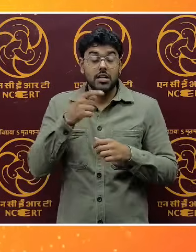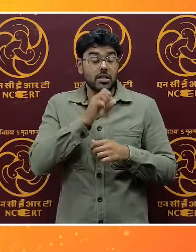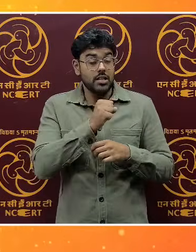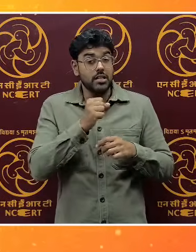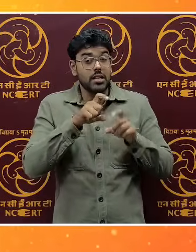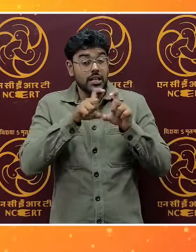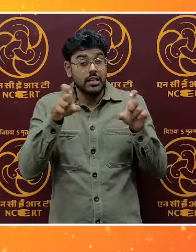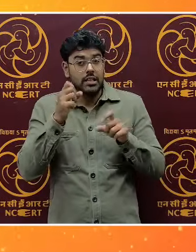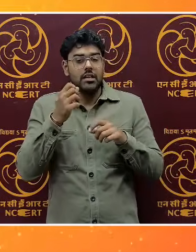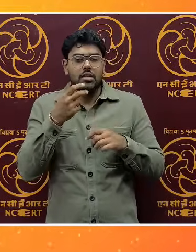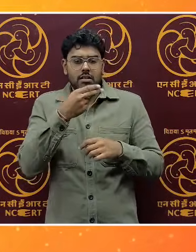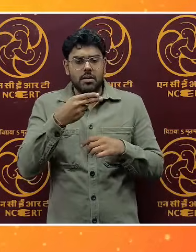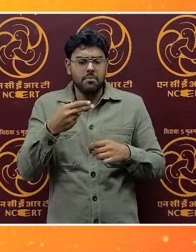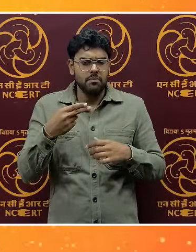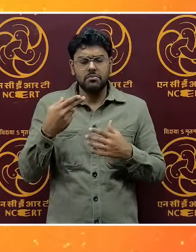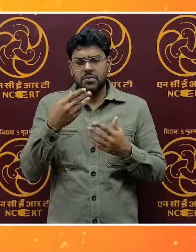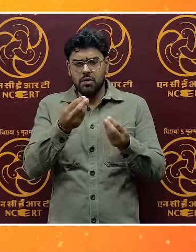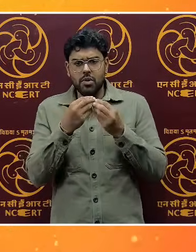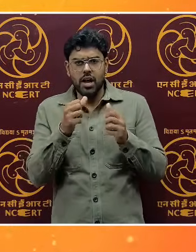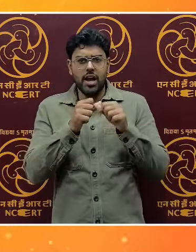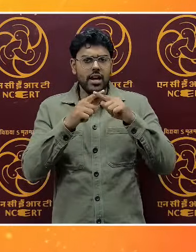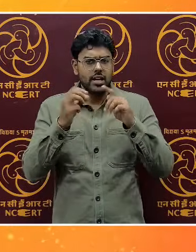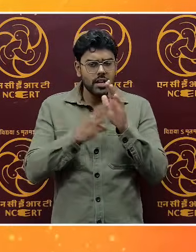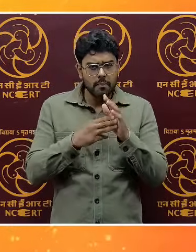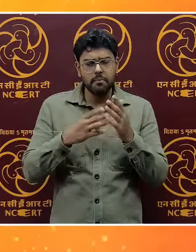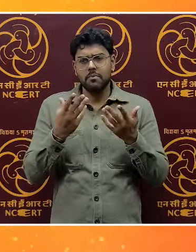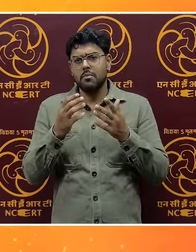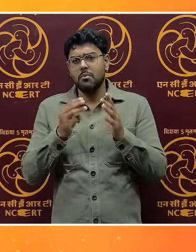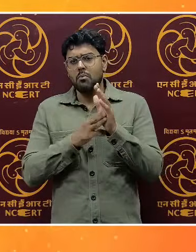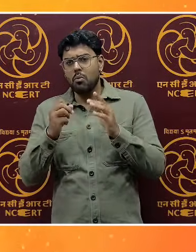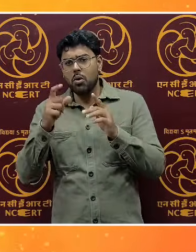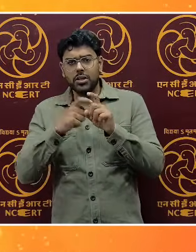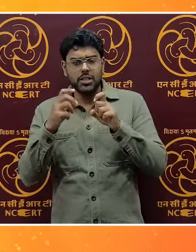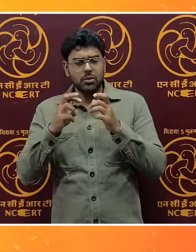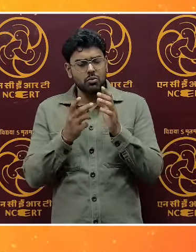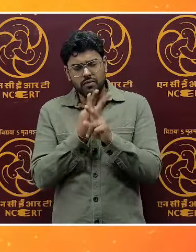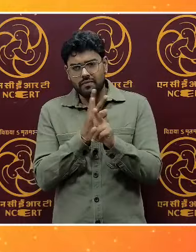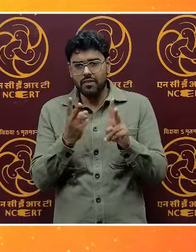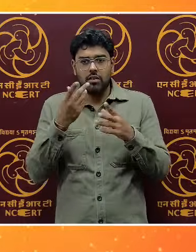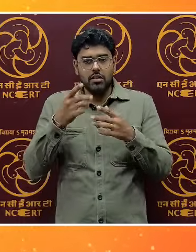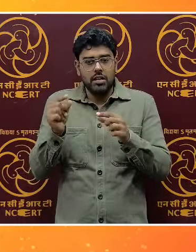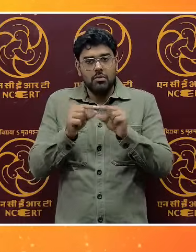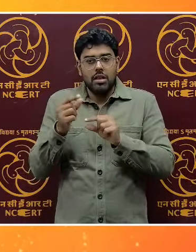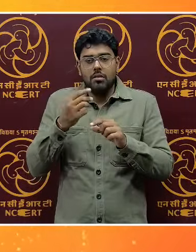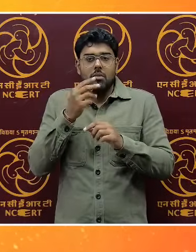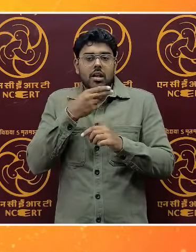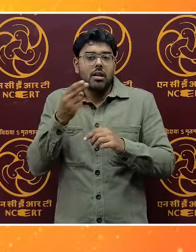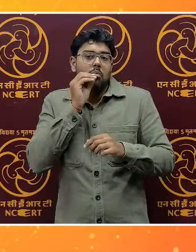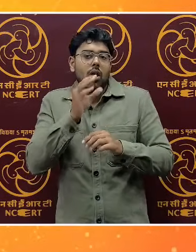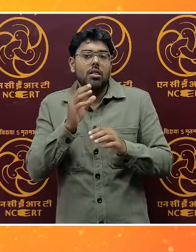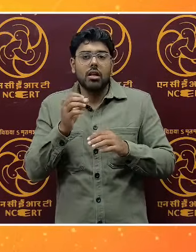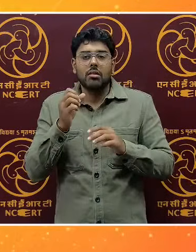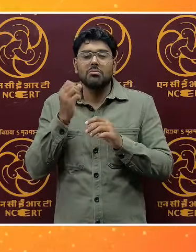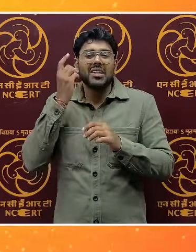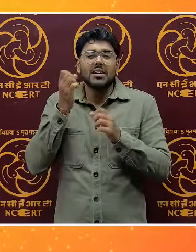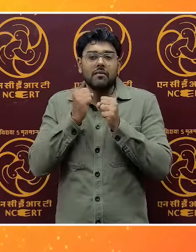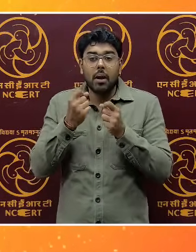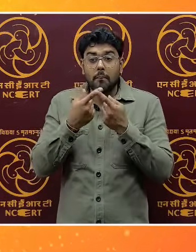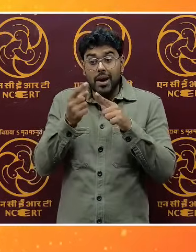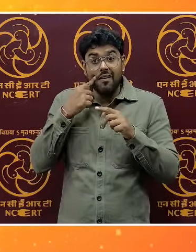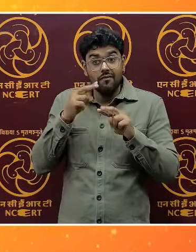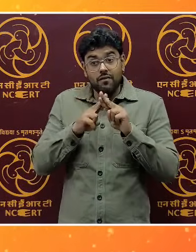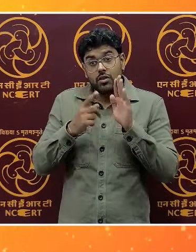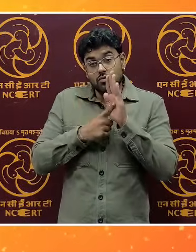you just take the Yes. names, atoms, elements, molecules, compounds. That doesn't give that much of clarity. Yes. So, ma'am, like, is the